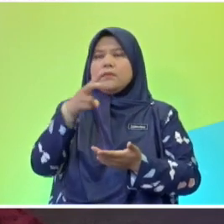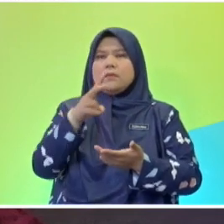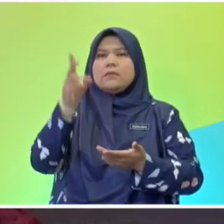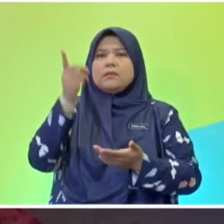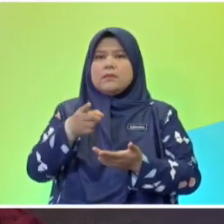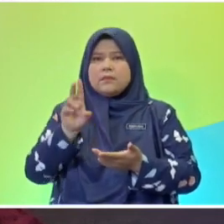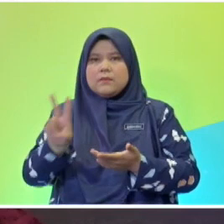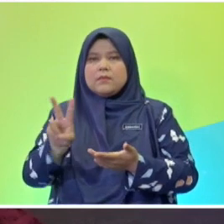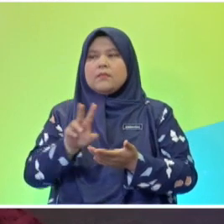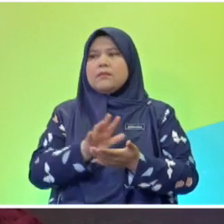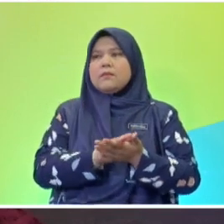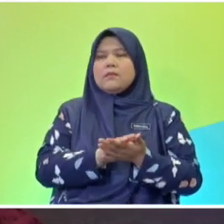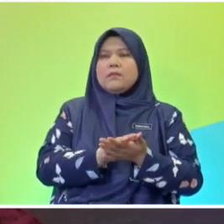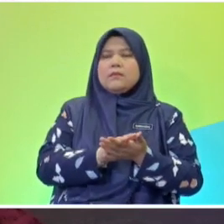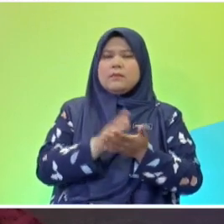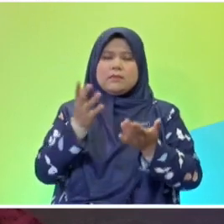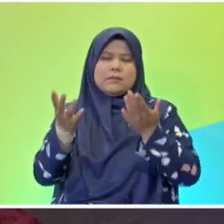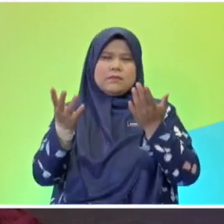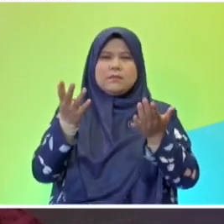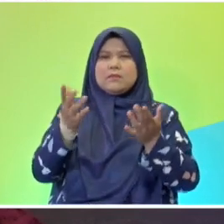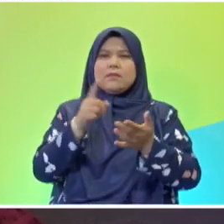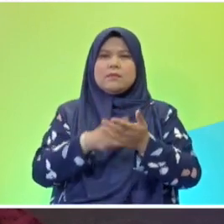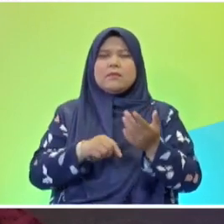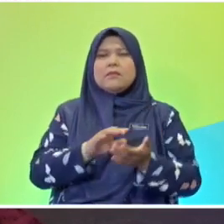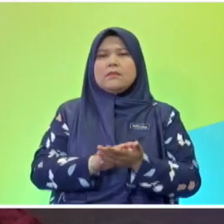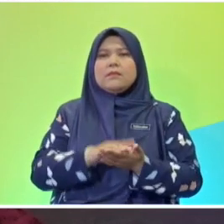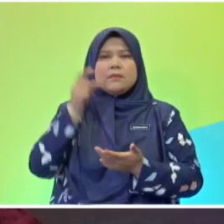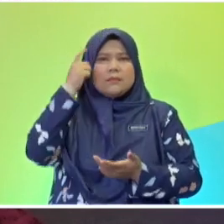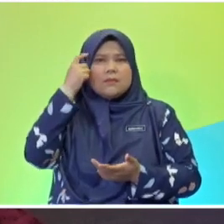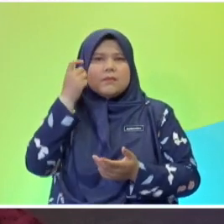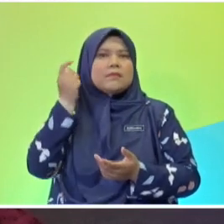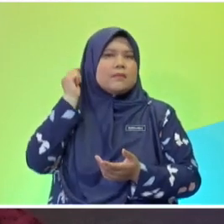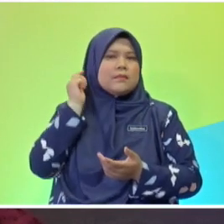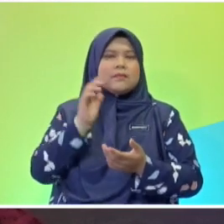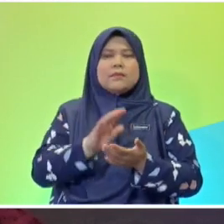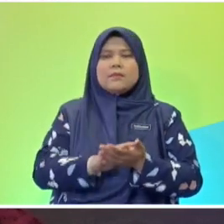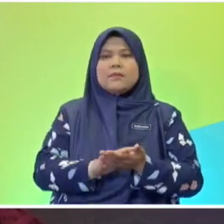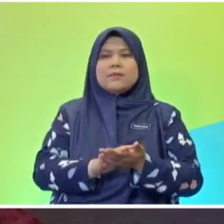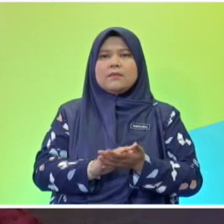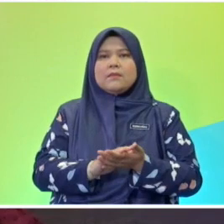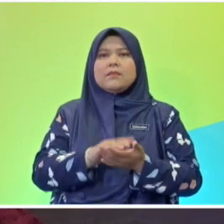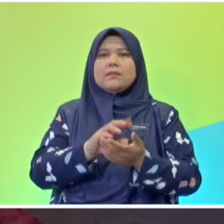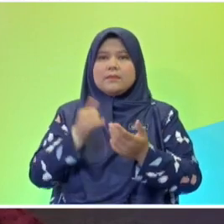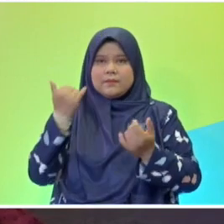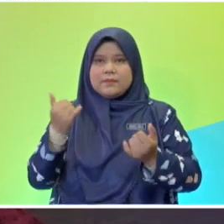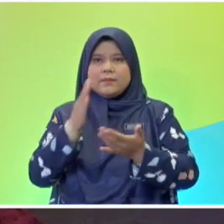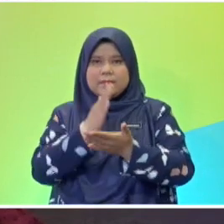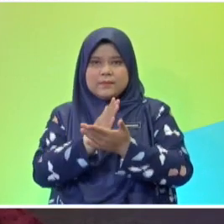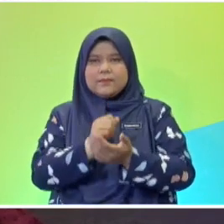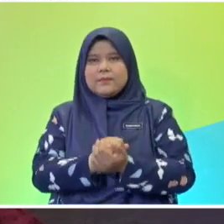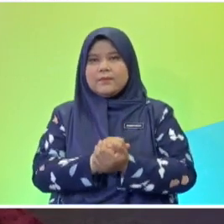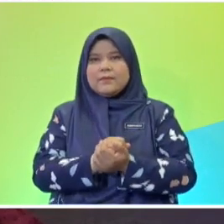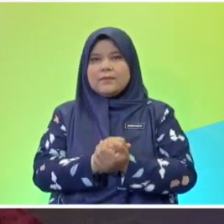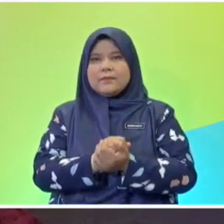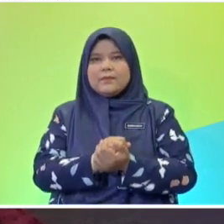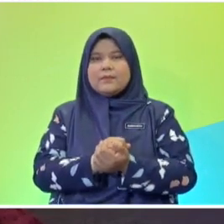my question and settling my confusion. Okay. So before we proceed any further for today's discussion, is it okay if we take a short break? Okay, Chris. All right. So